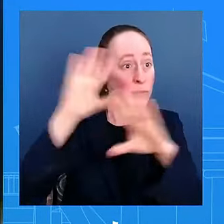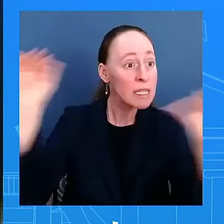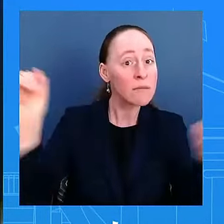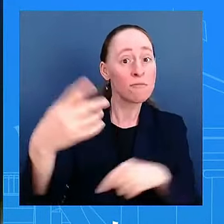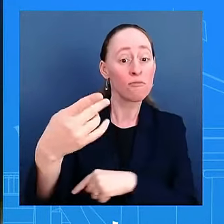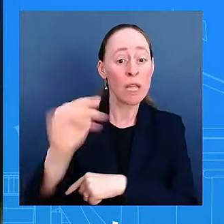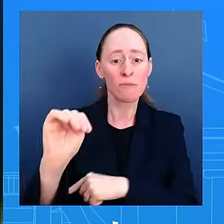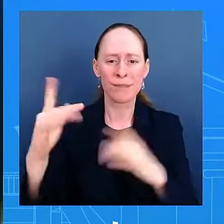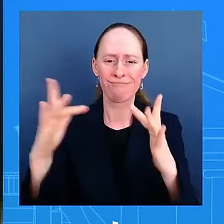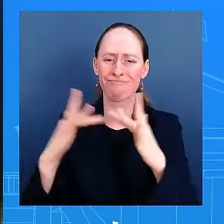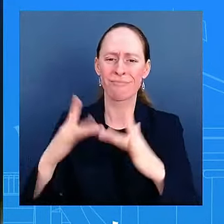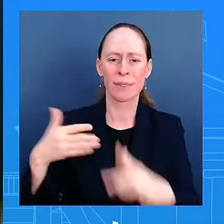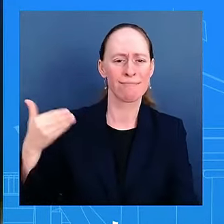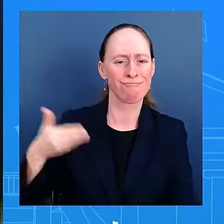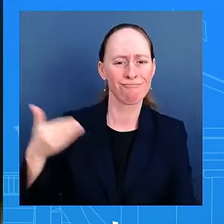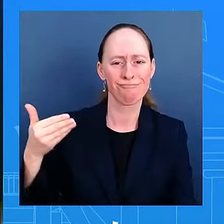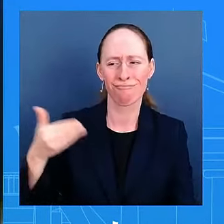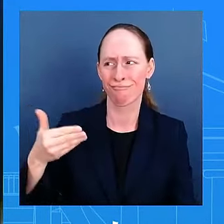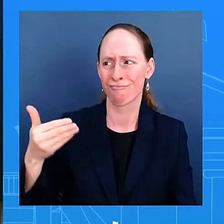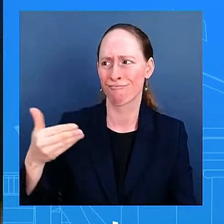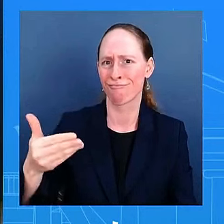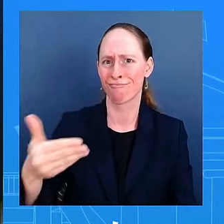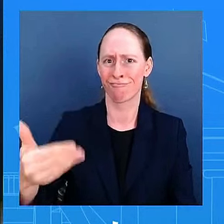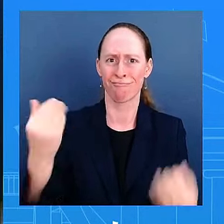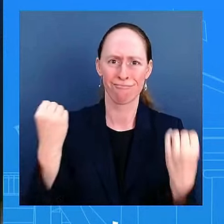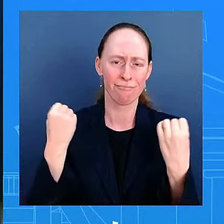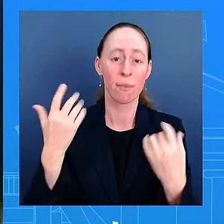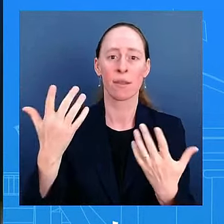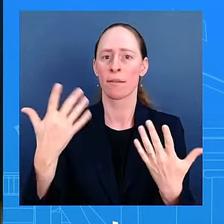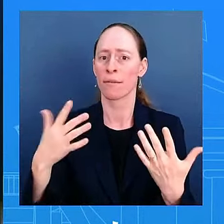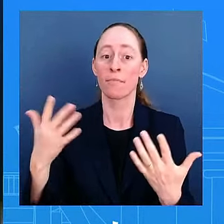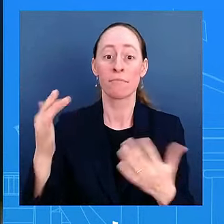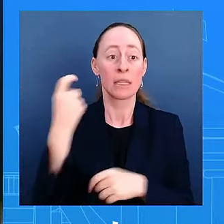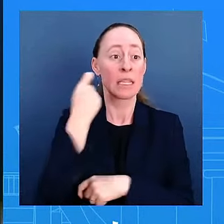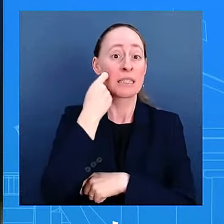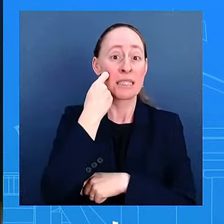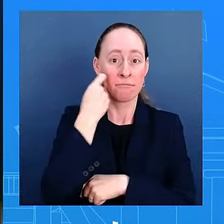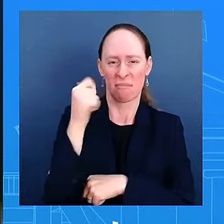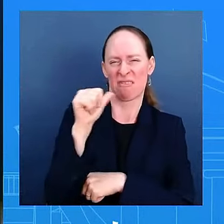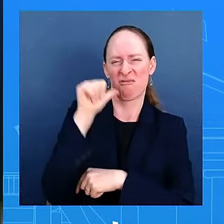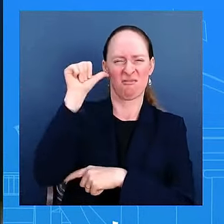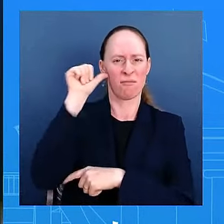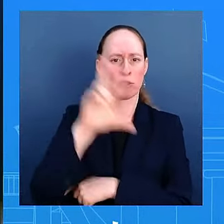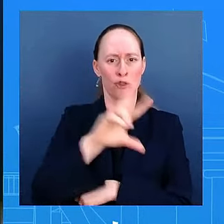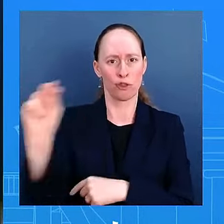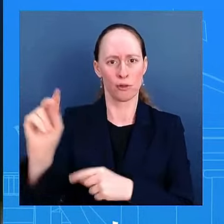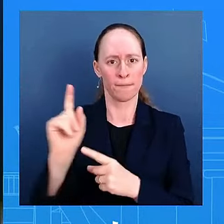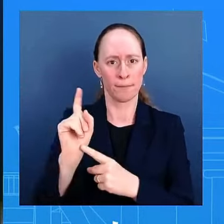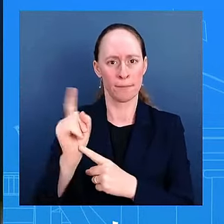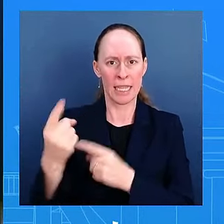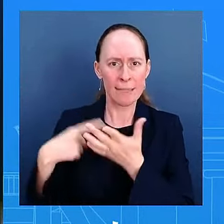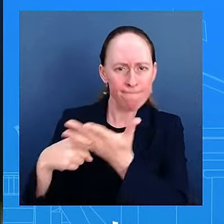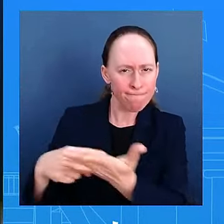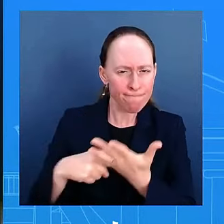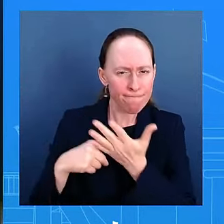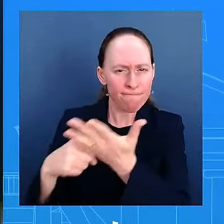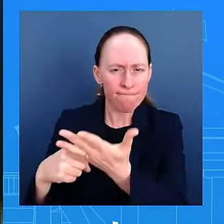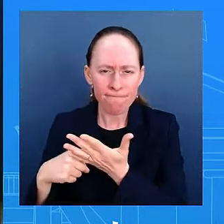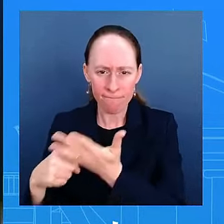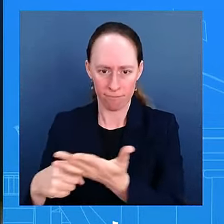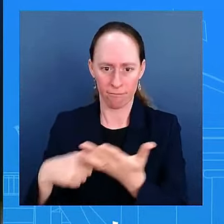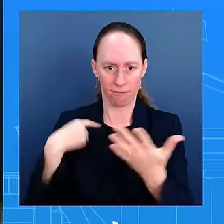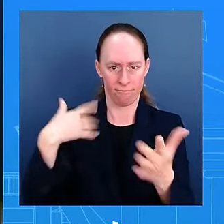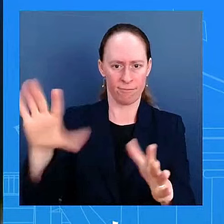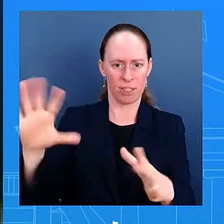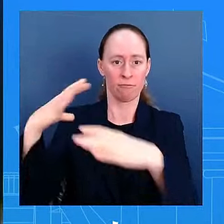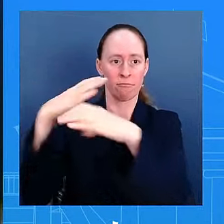call yesterday, 30 minutes. It was direct. It was productive. There was a readout that we all put out. And as I said yesterday, and I'll